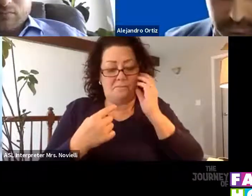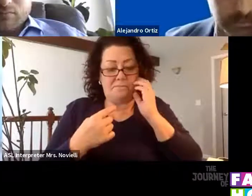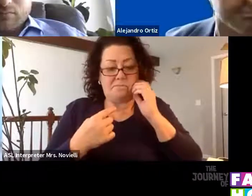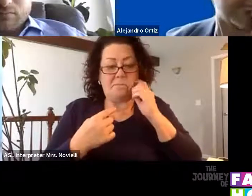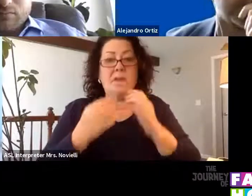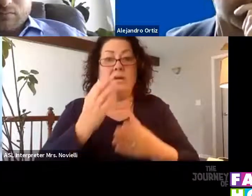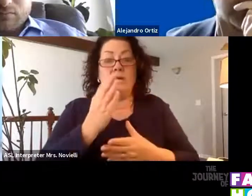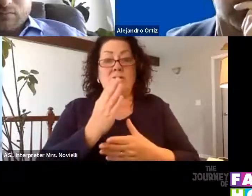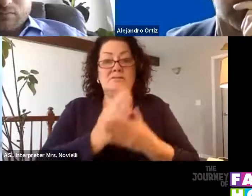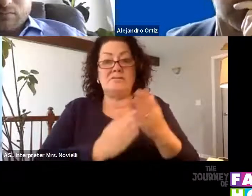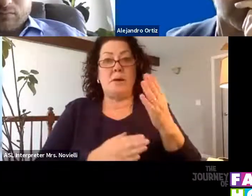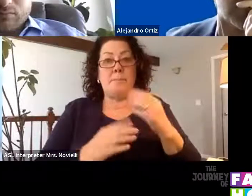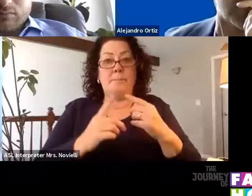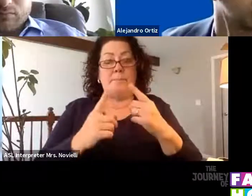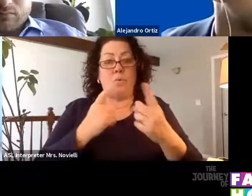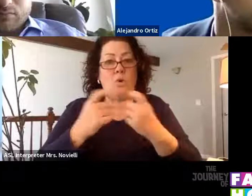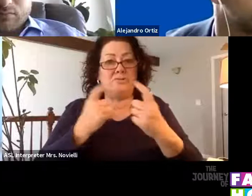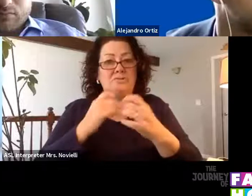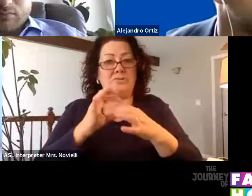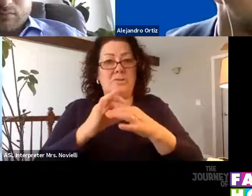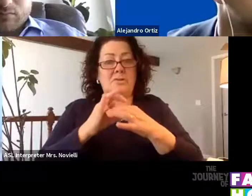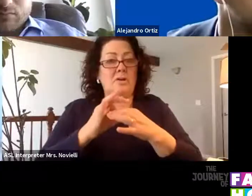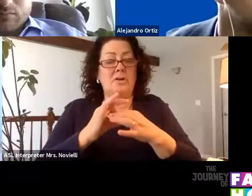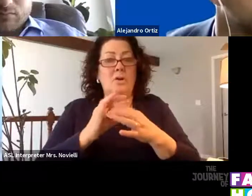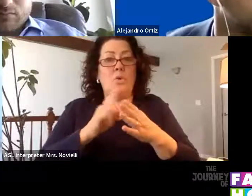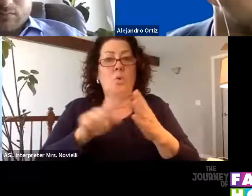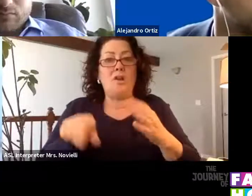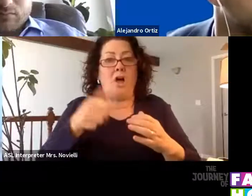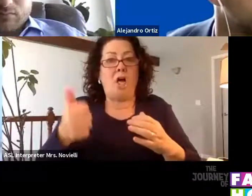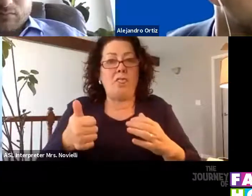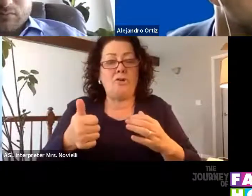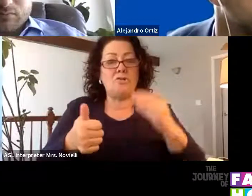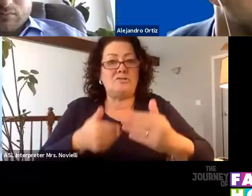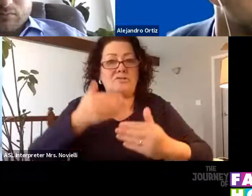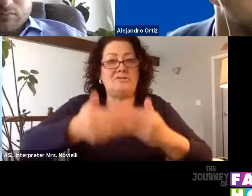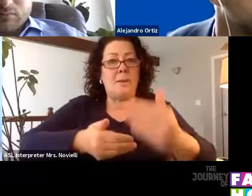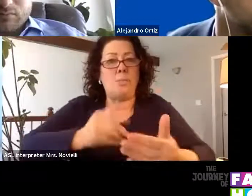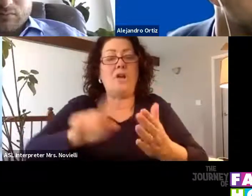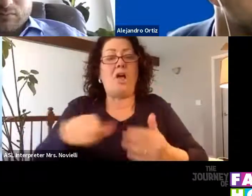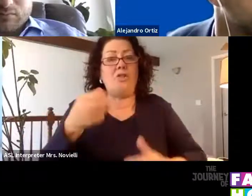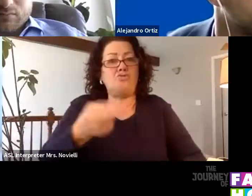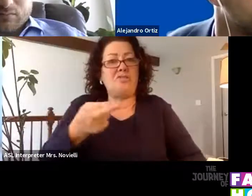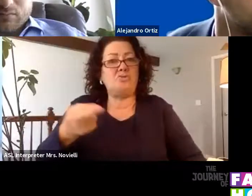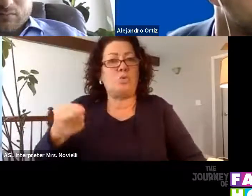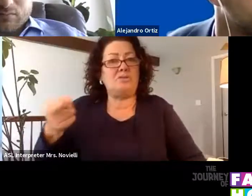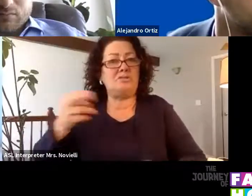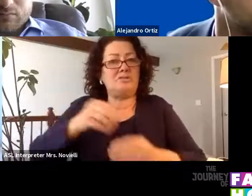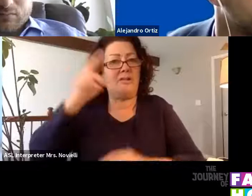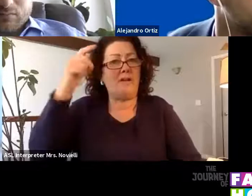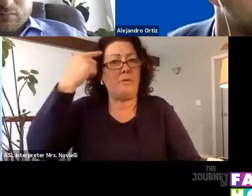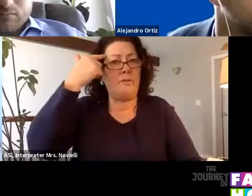of the questions were about kind of what additional steps or resources may exist in government.